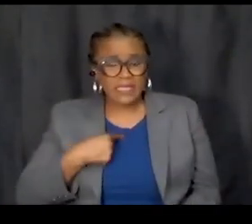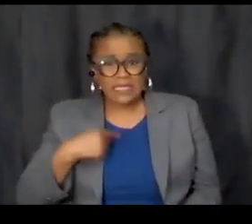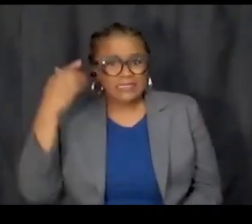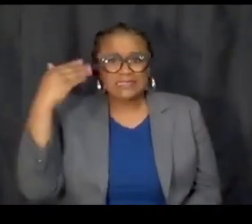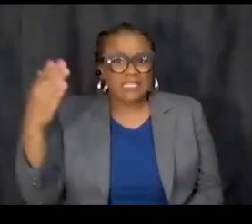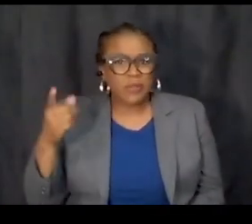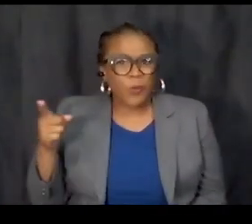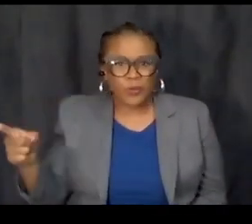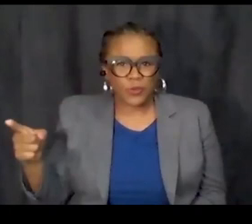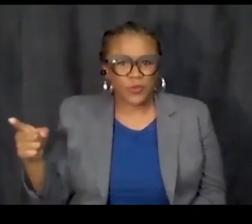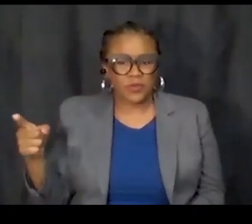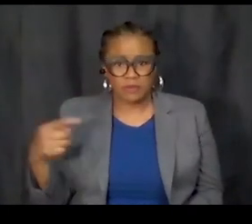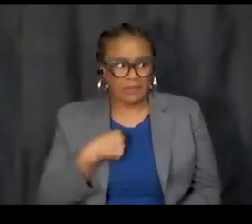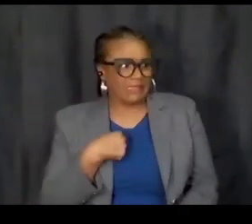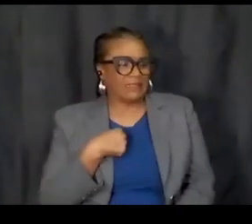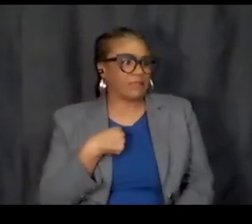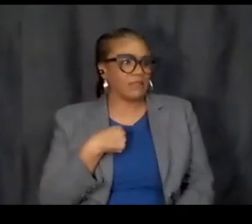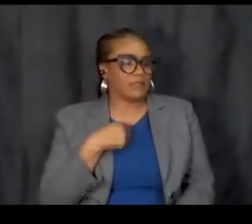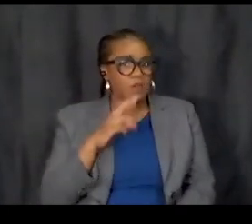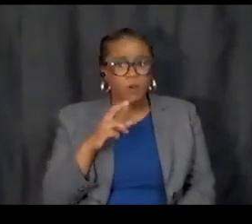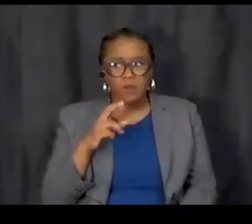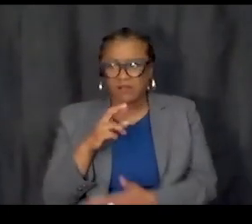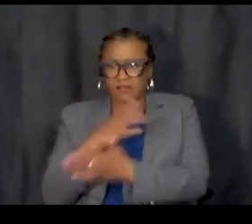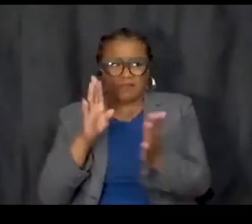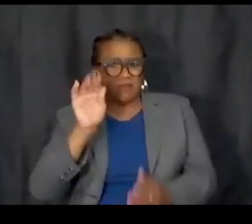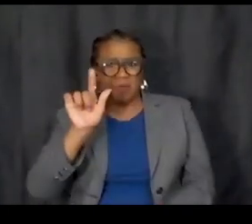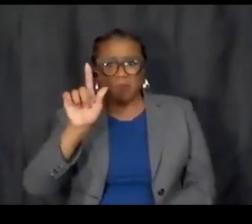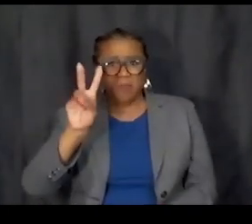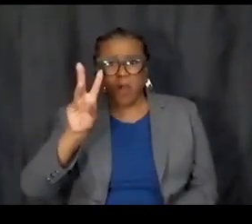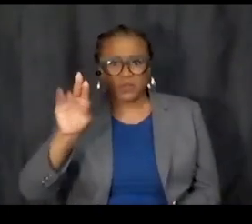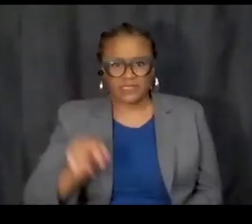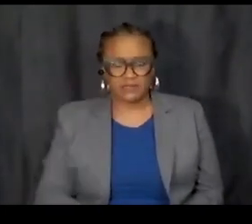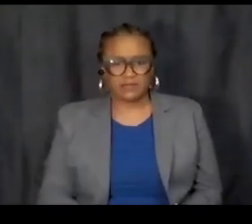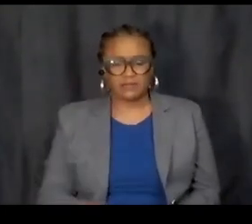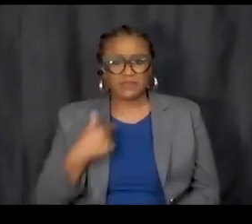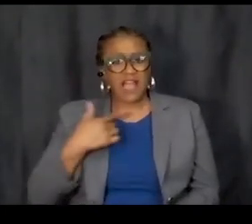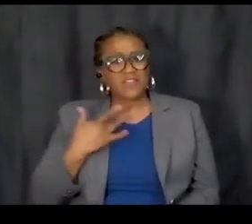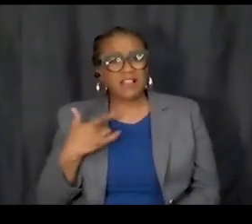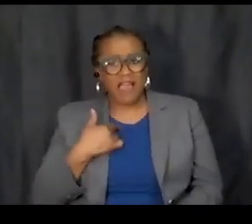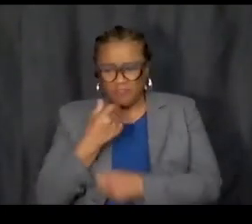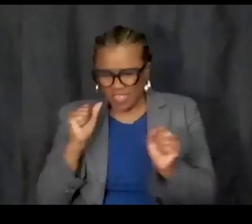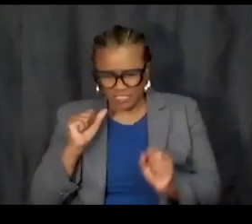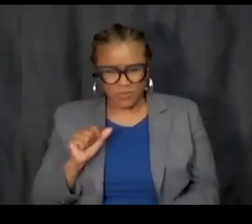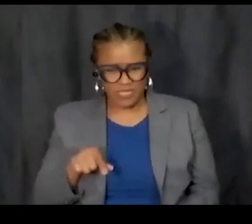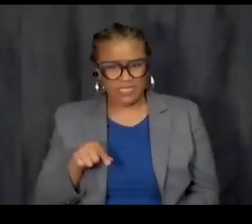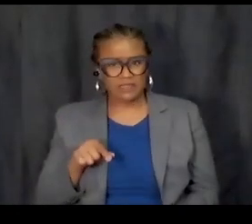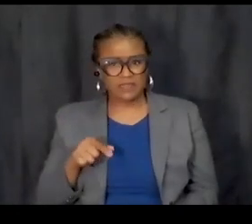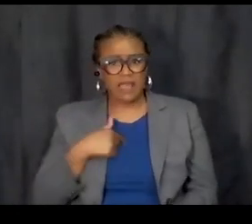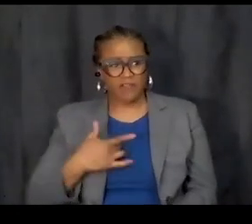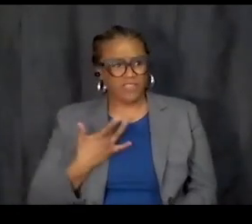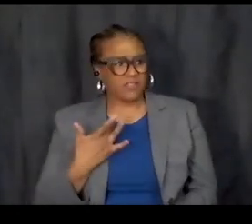you, me, or Baldwin. I feel I rescued it. I